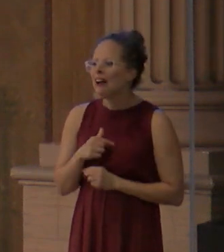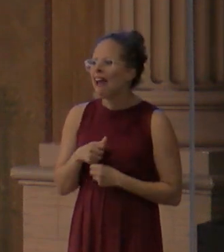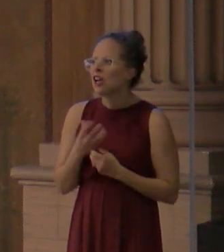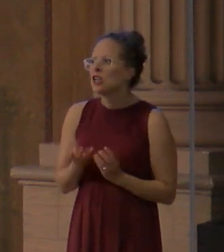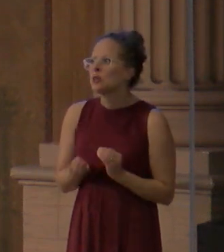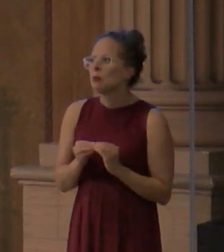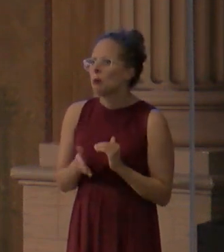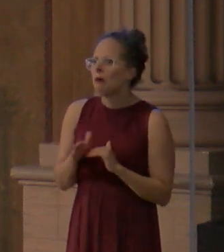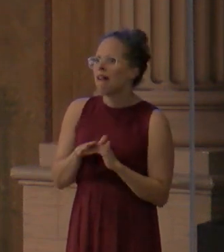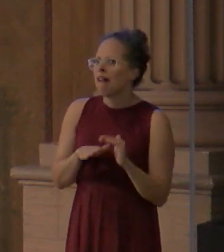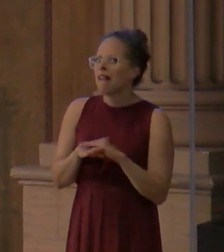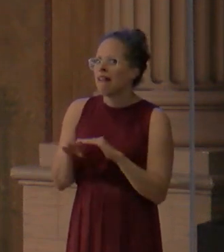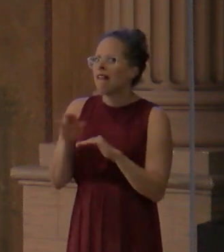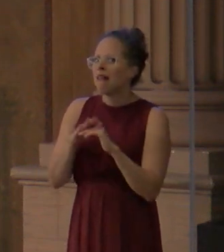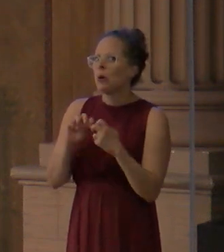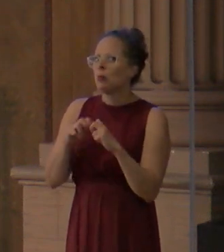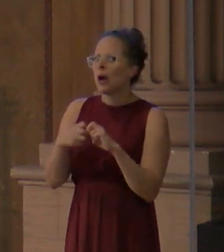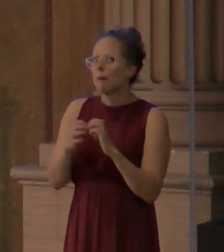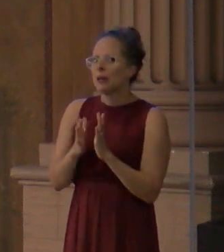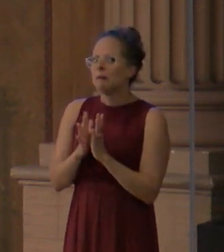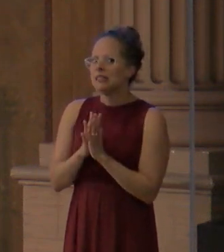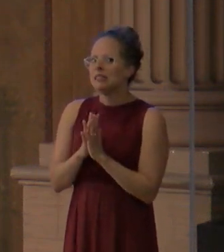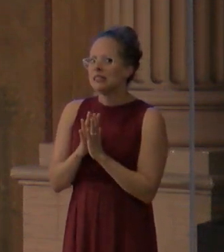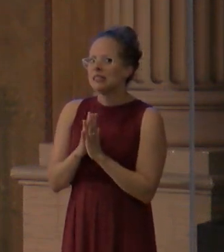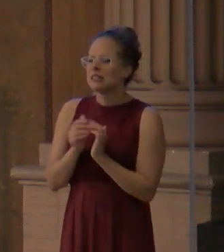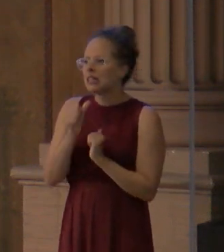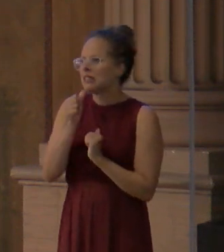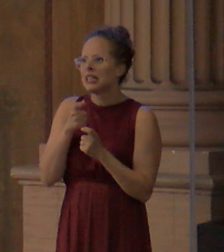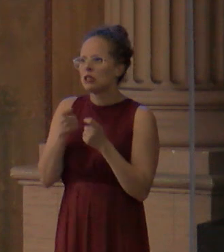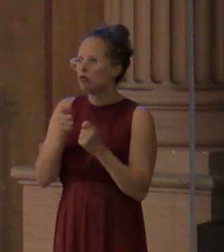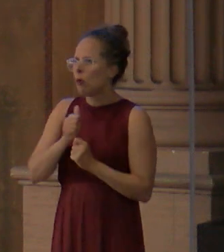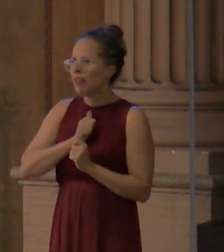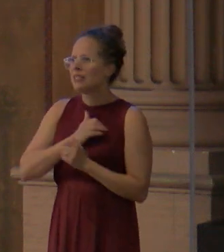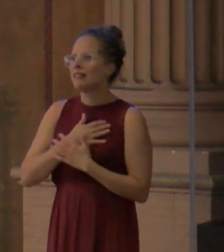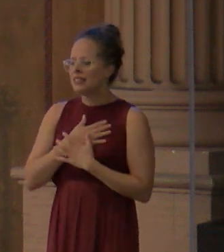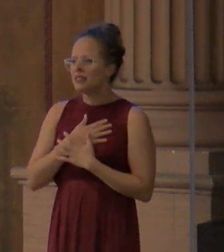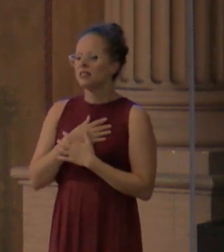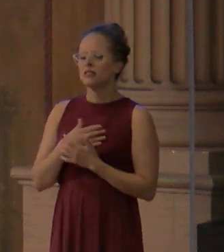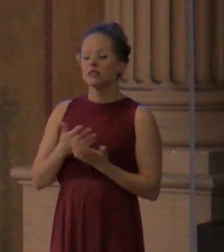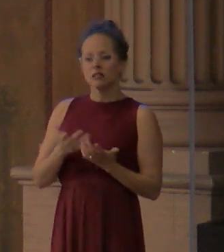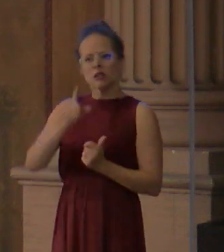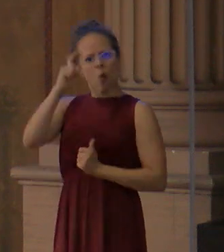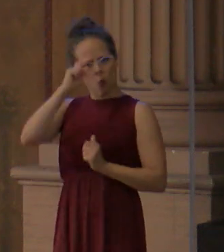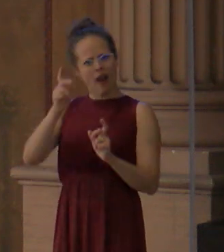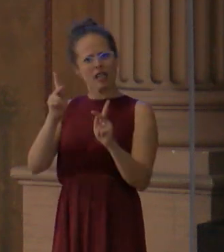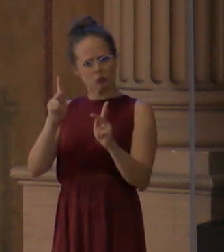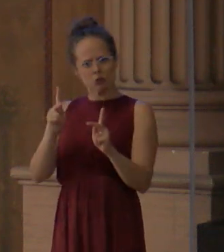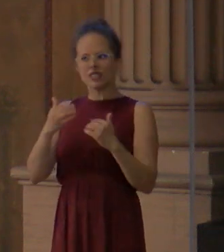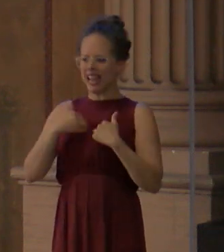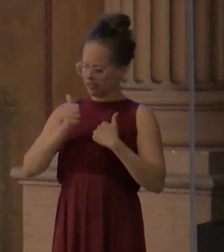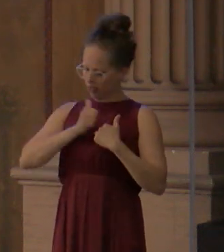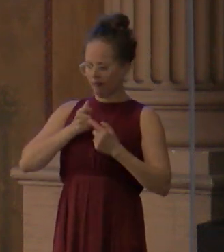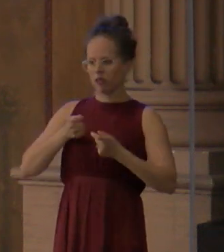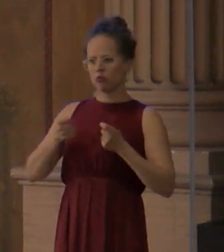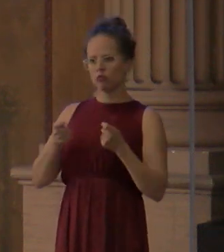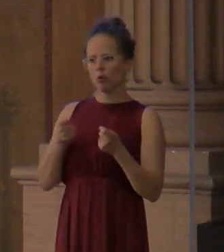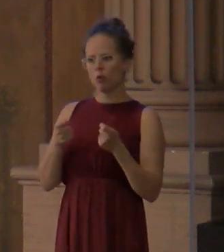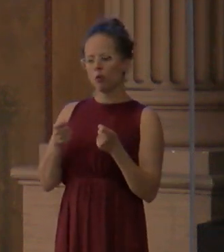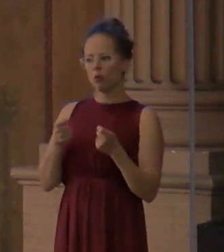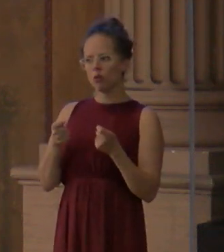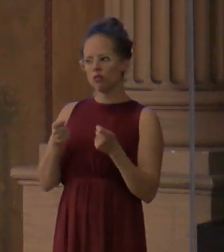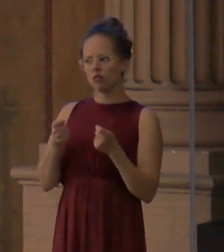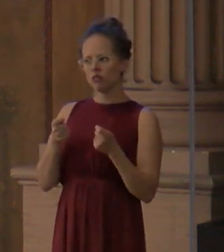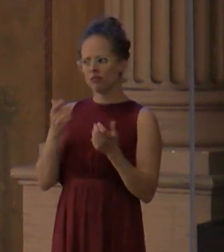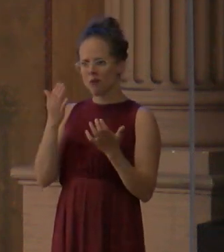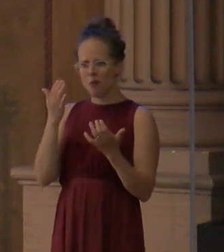problems. I wasn't controlled with my speech, right? The wise are controlled though, because controlled speech better equips us to